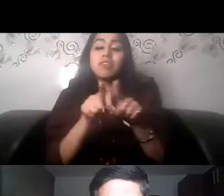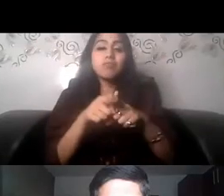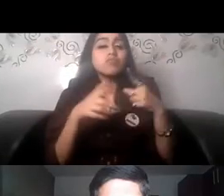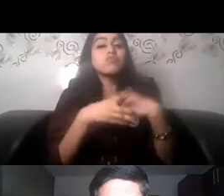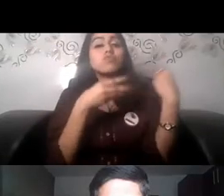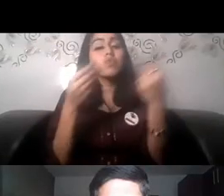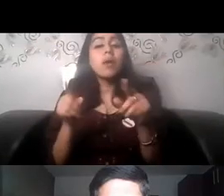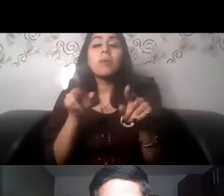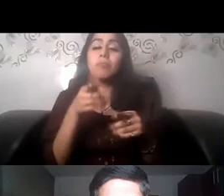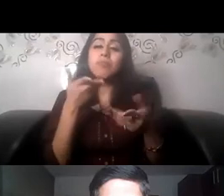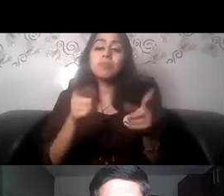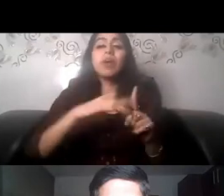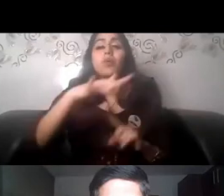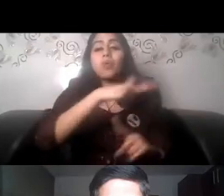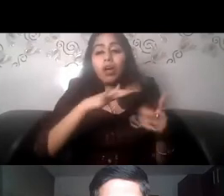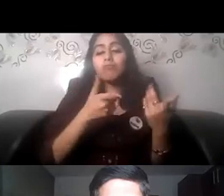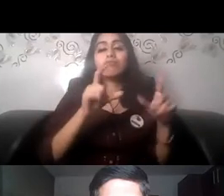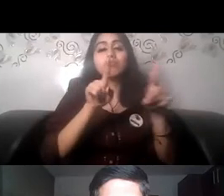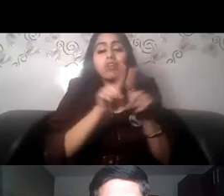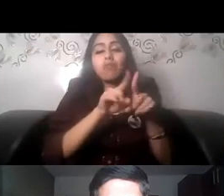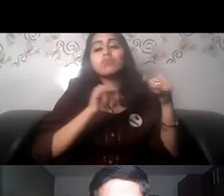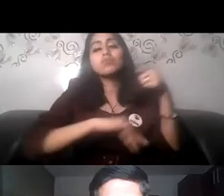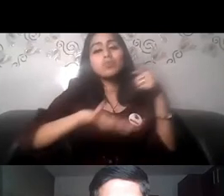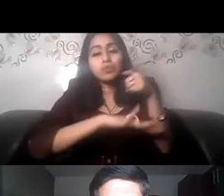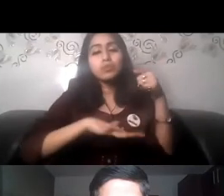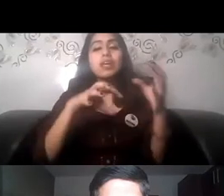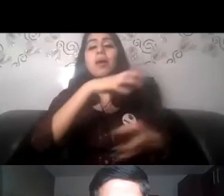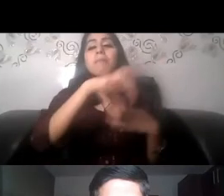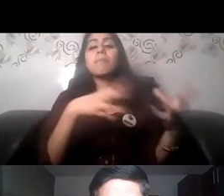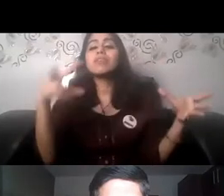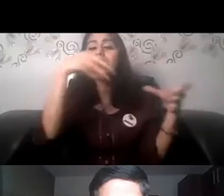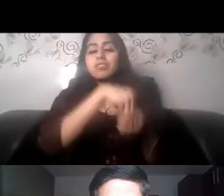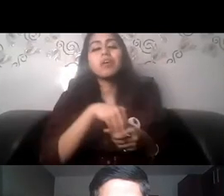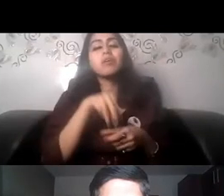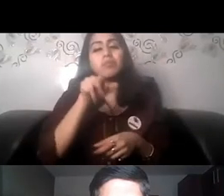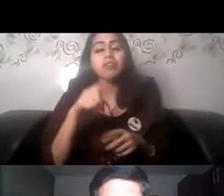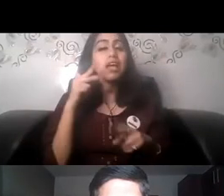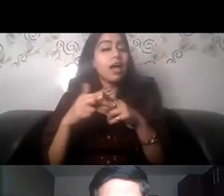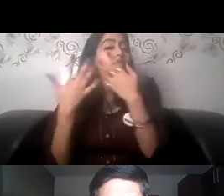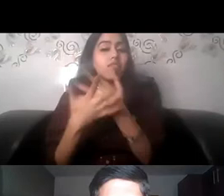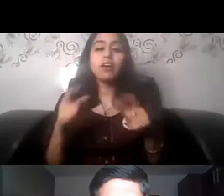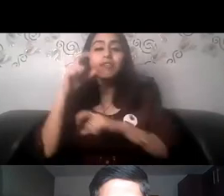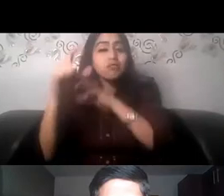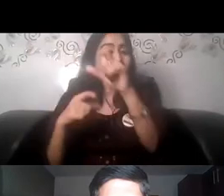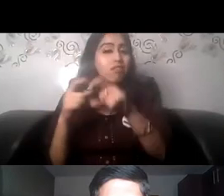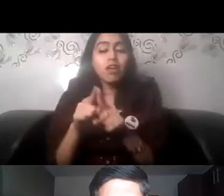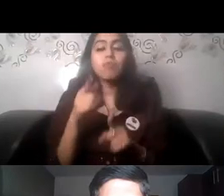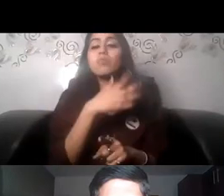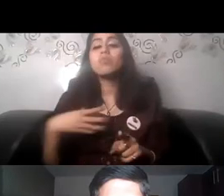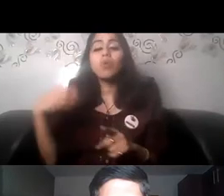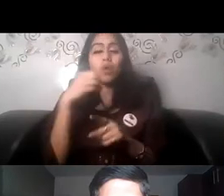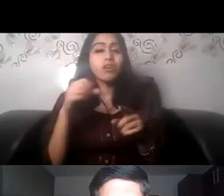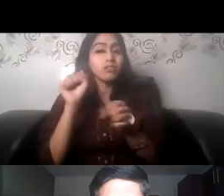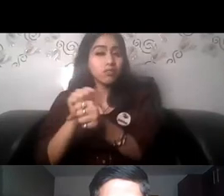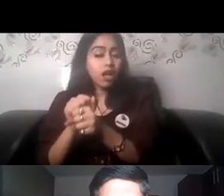with the society. We do a lot of handholding in the corporates and the organizations where they work, so that how you treat these people is very important, because